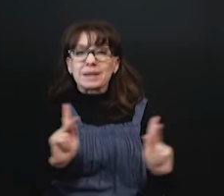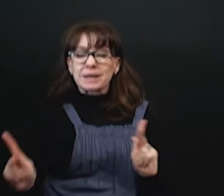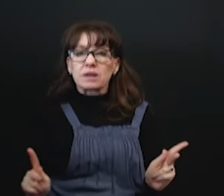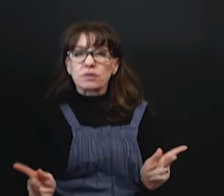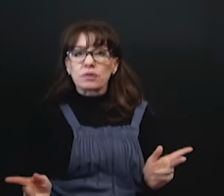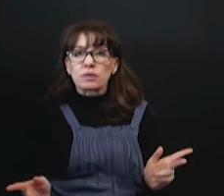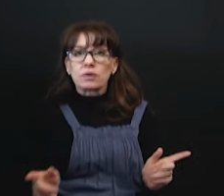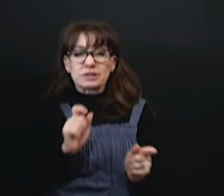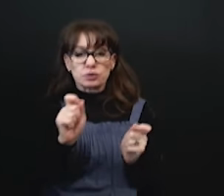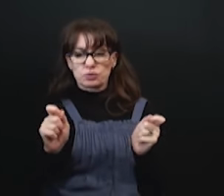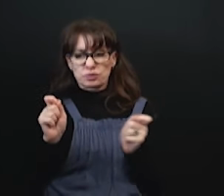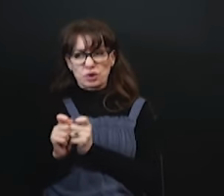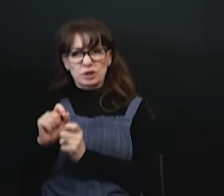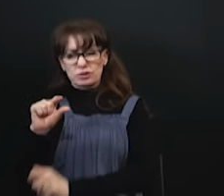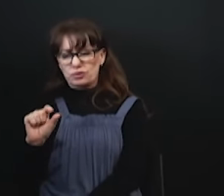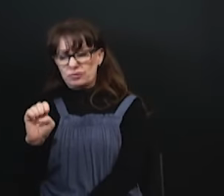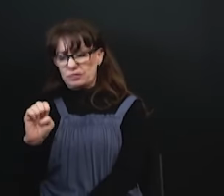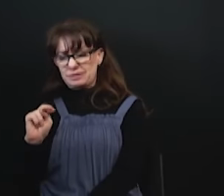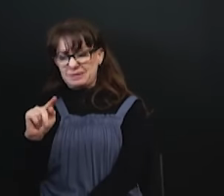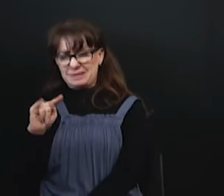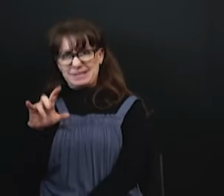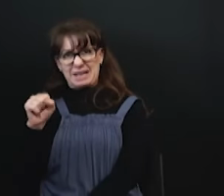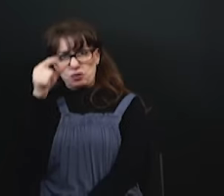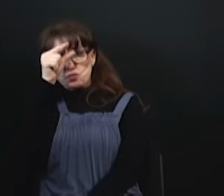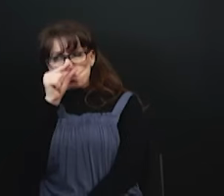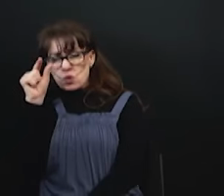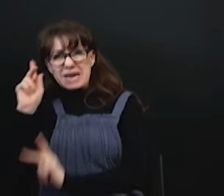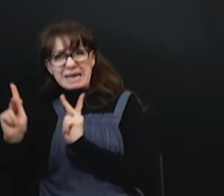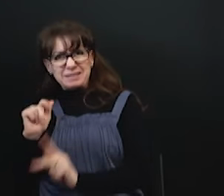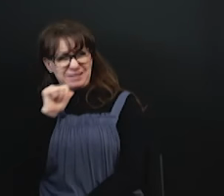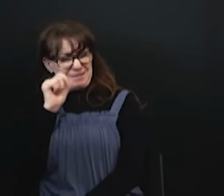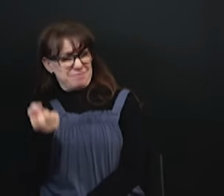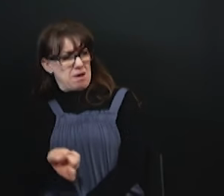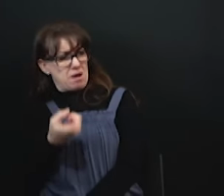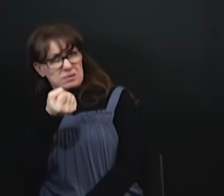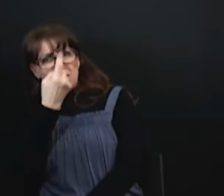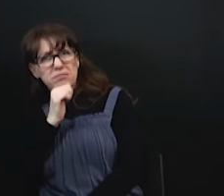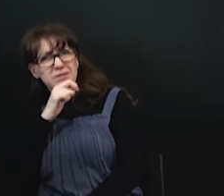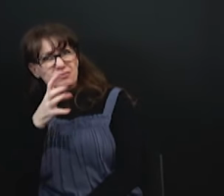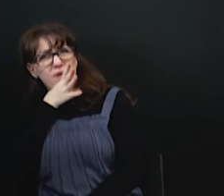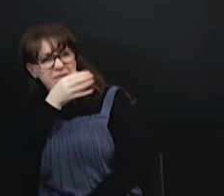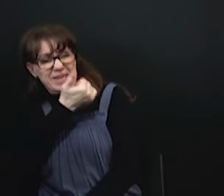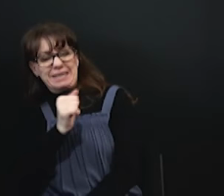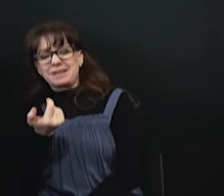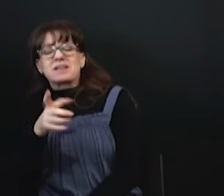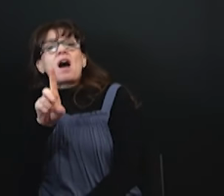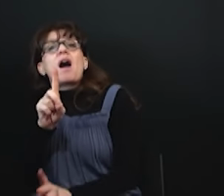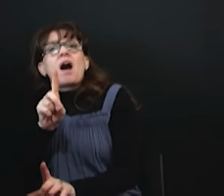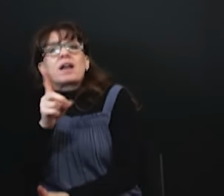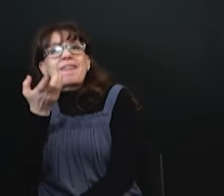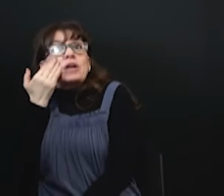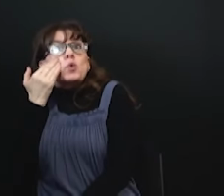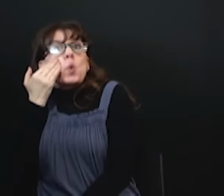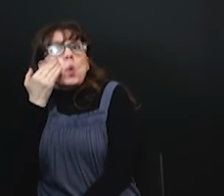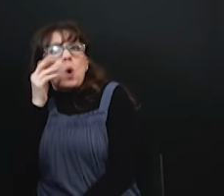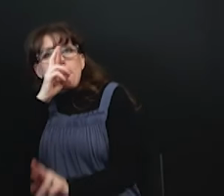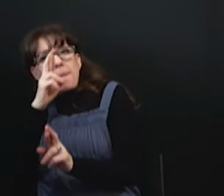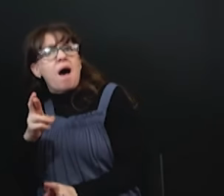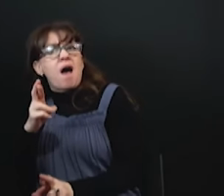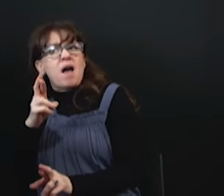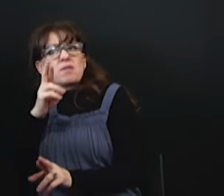To certain Gentile ears, to certain Greeks, that did not sound like the talk of any God they knew or respected